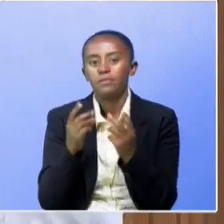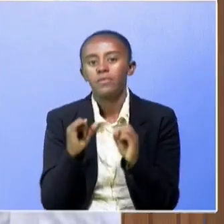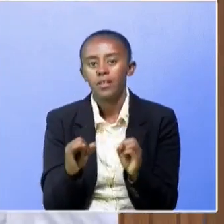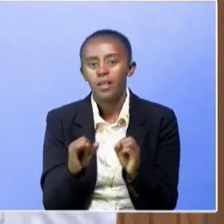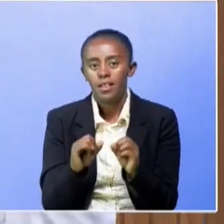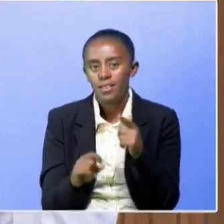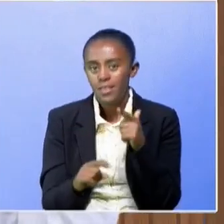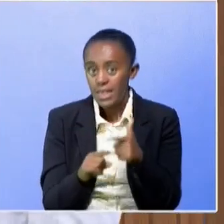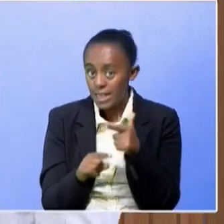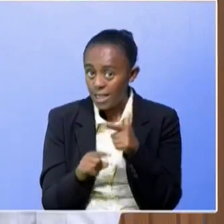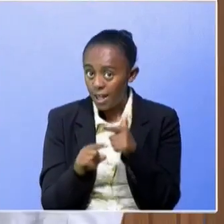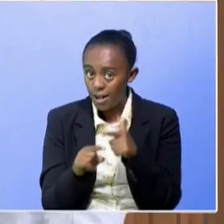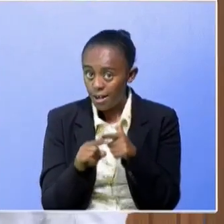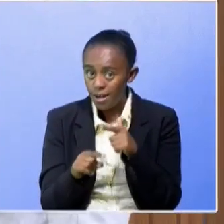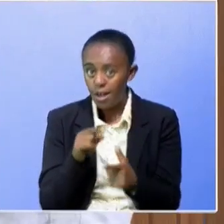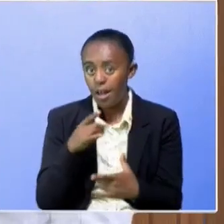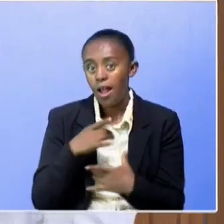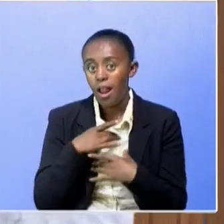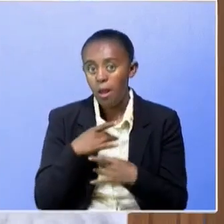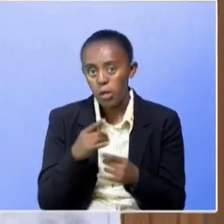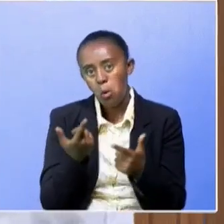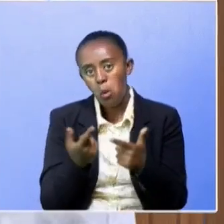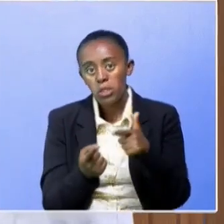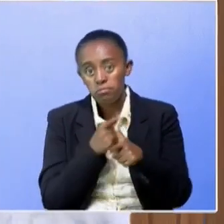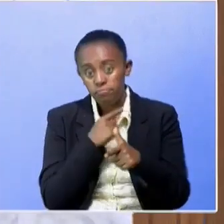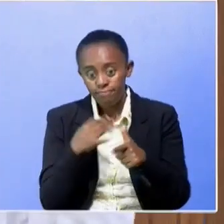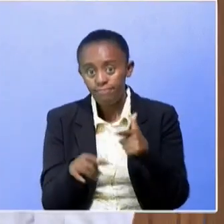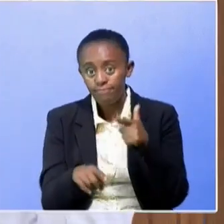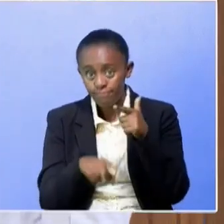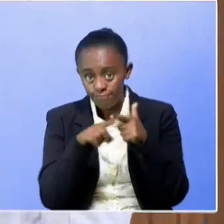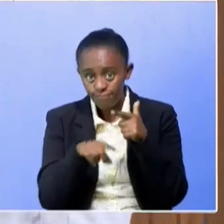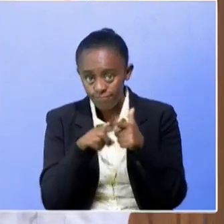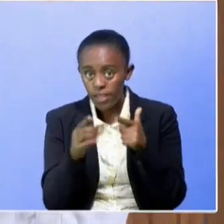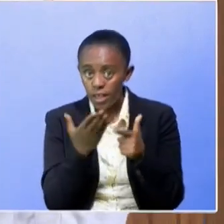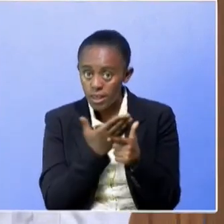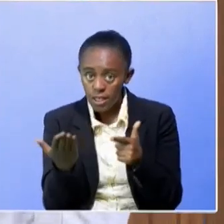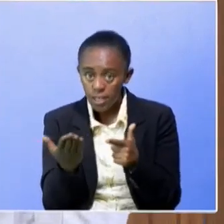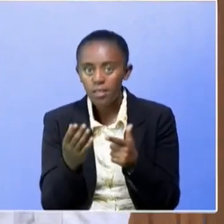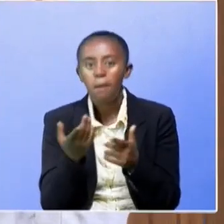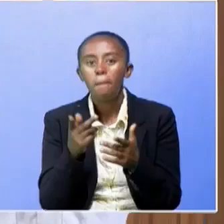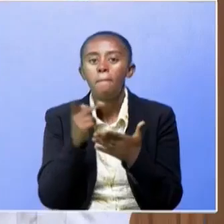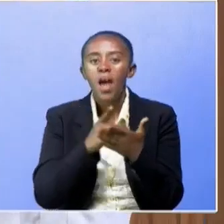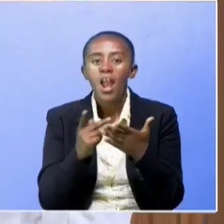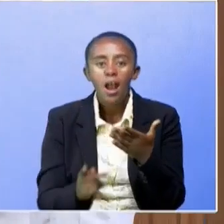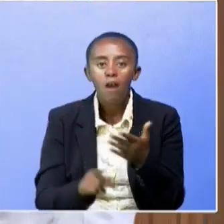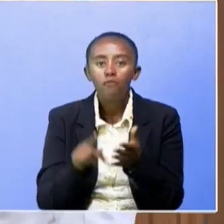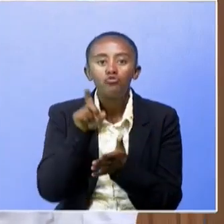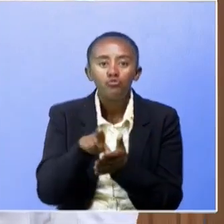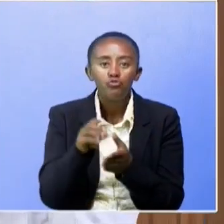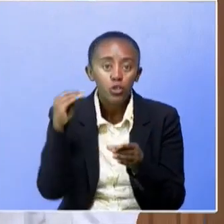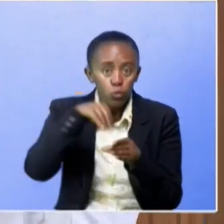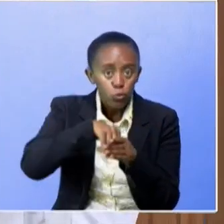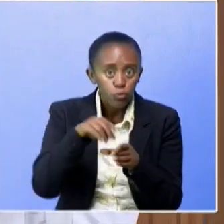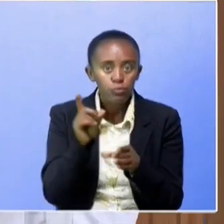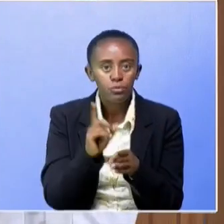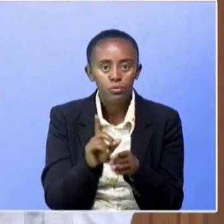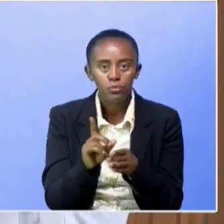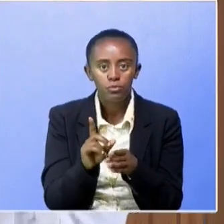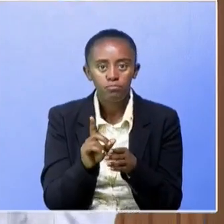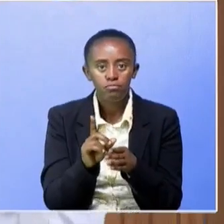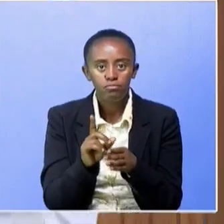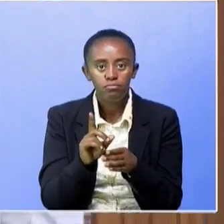second element of a paragraph and the second thing that a paragraph should include for it to